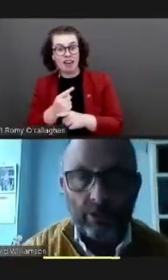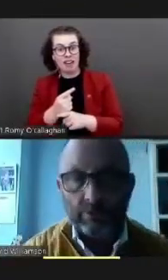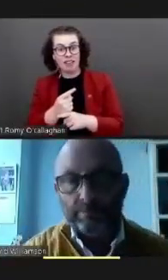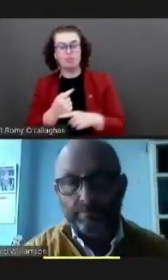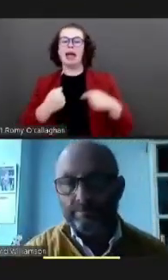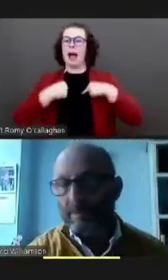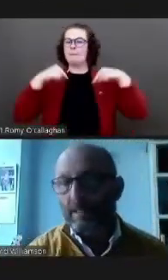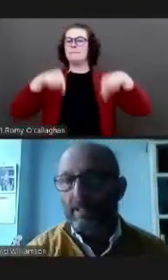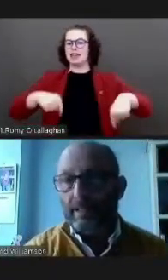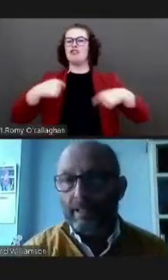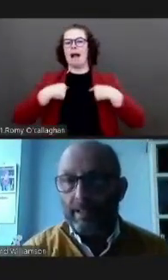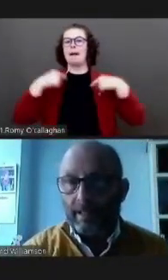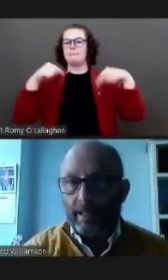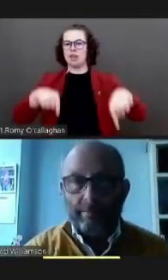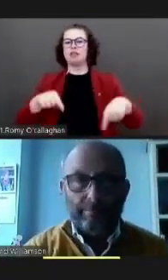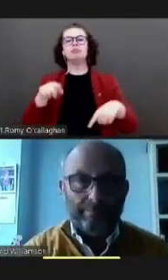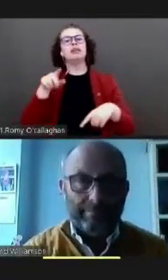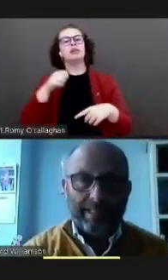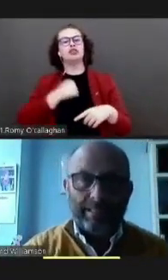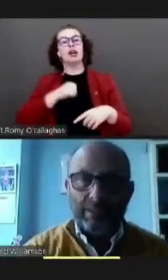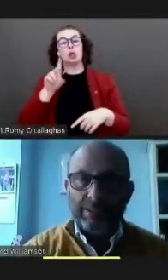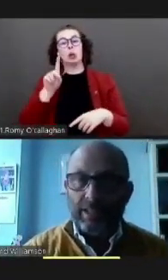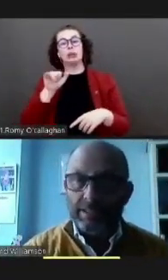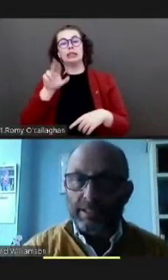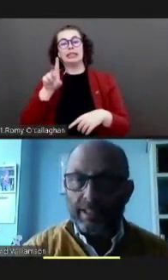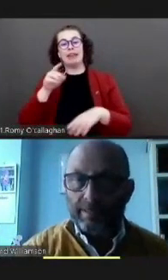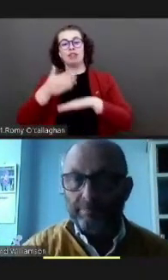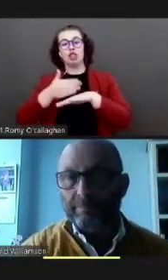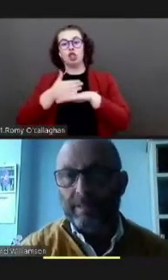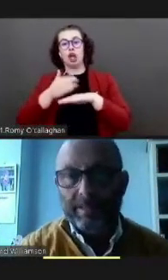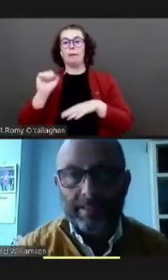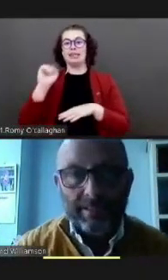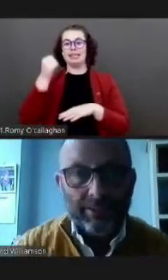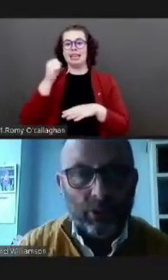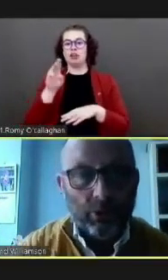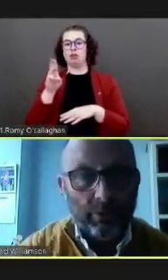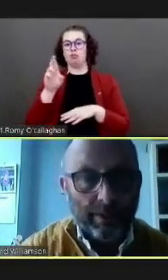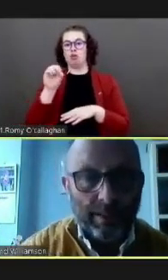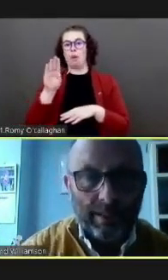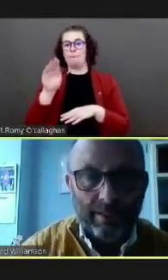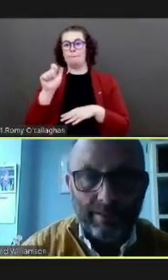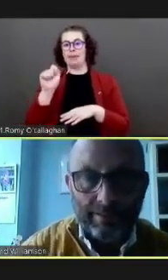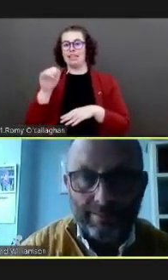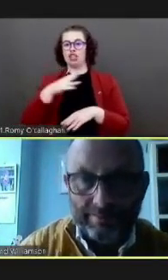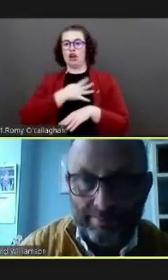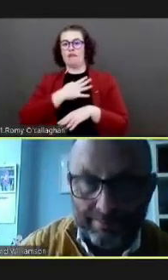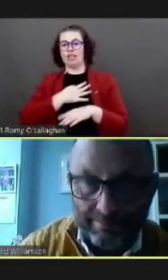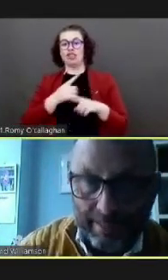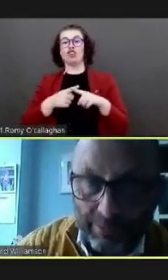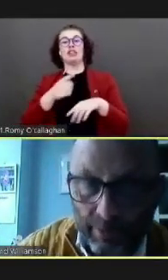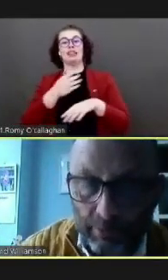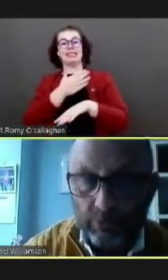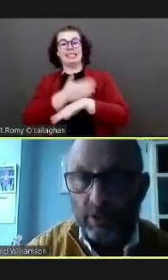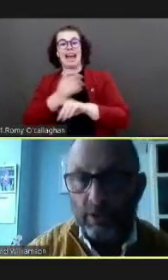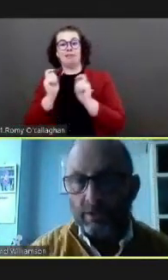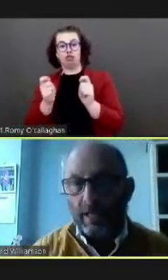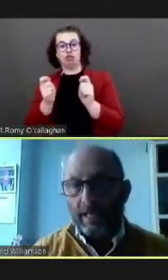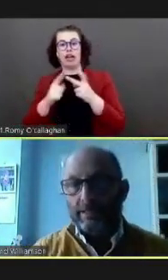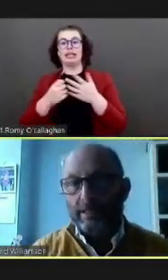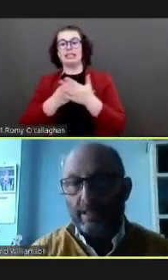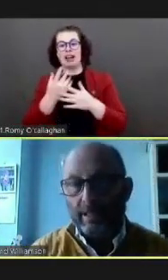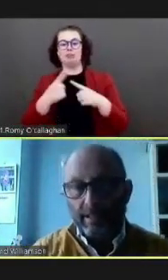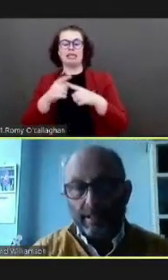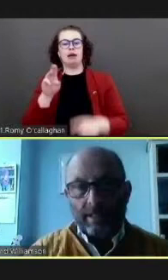I'm here, Fergal. You are? Go ahead. I am. And my slides are there. Great. So, thanks very much,